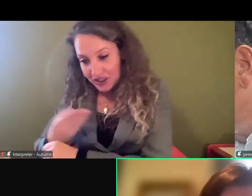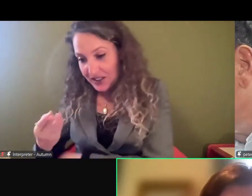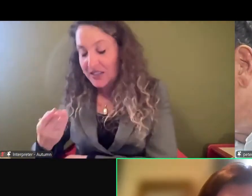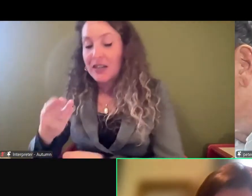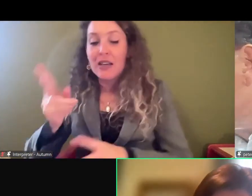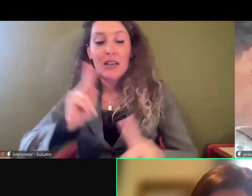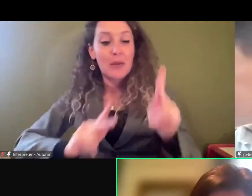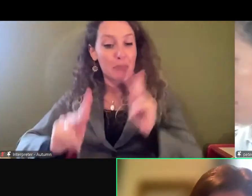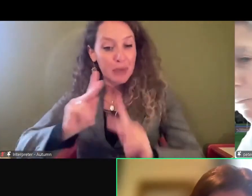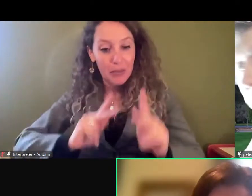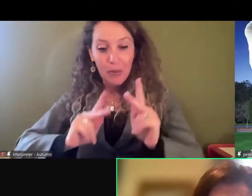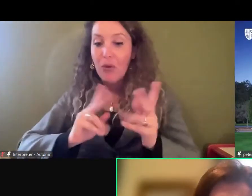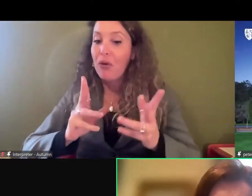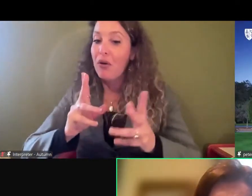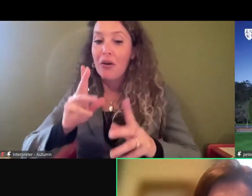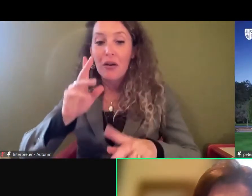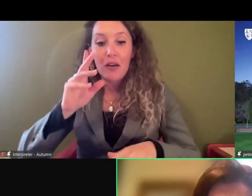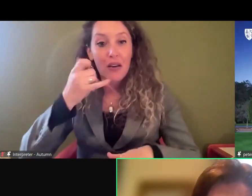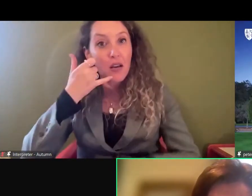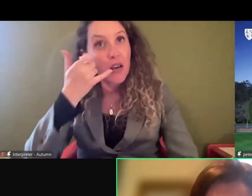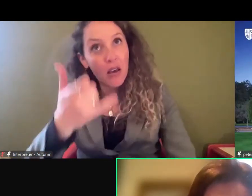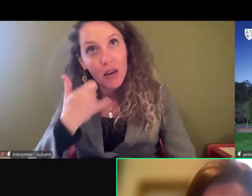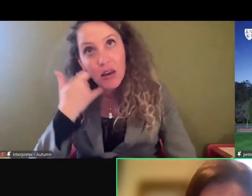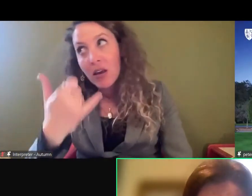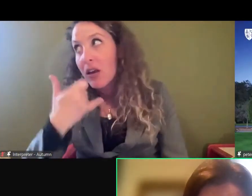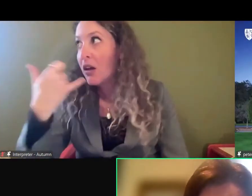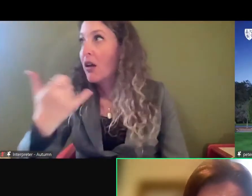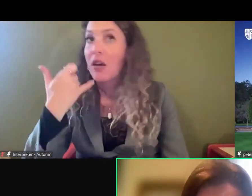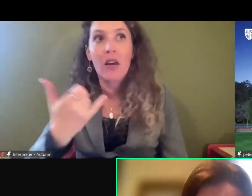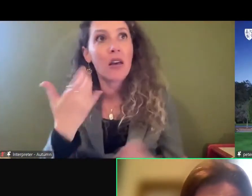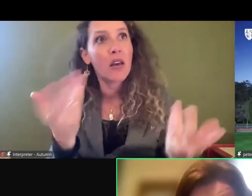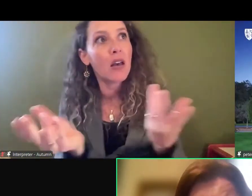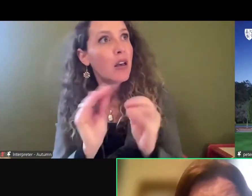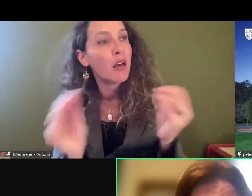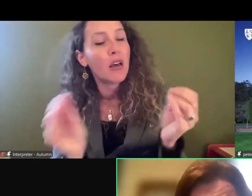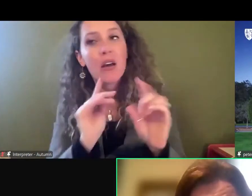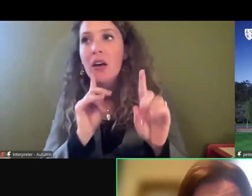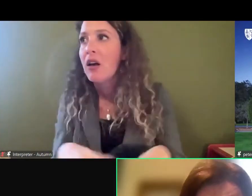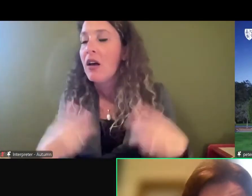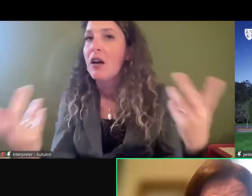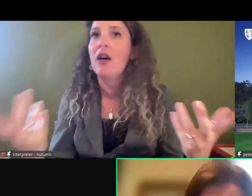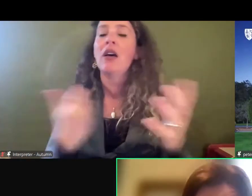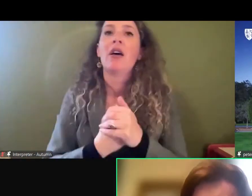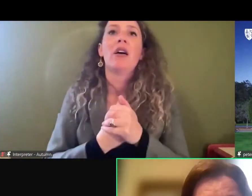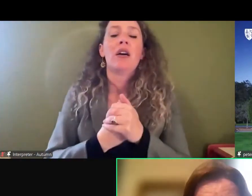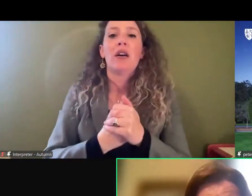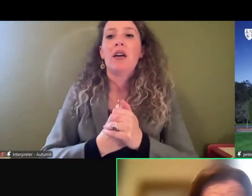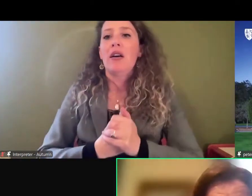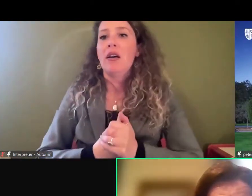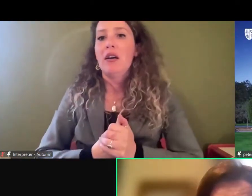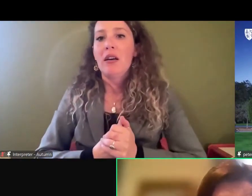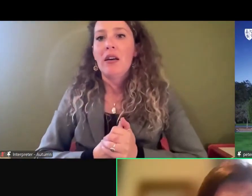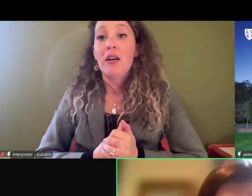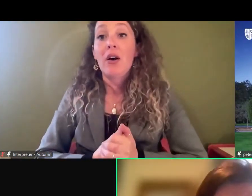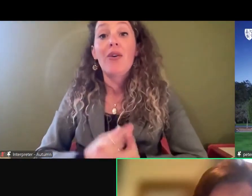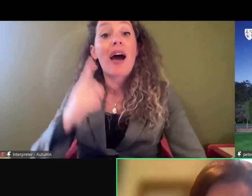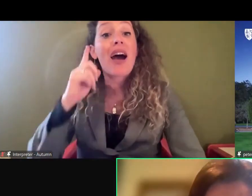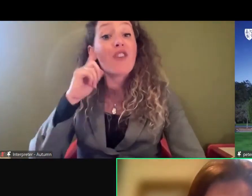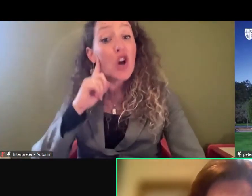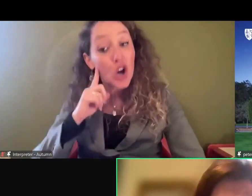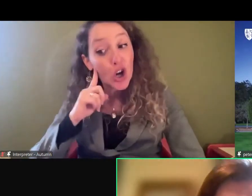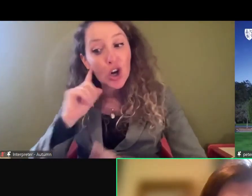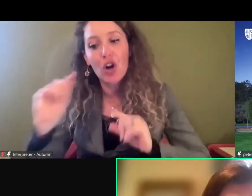to get through on the phone. We know, for example, or what I've heard is that all